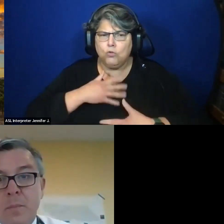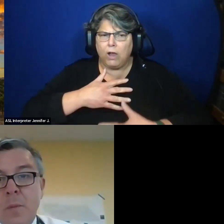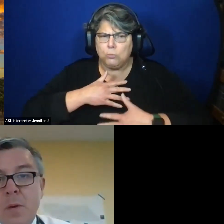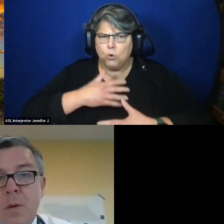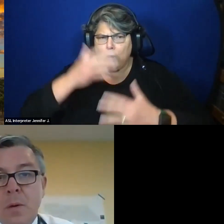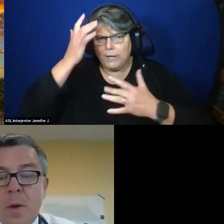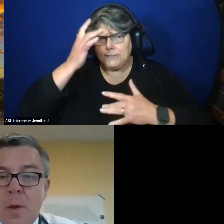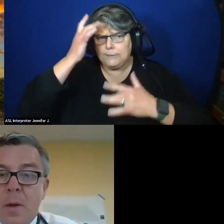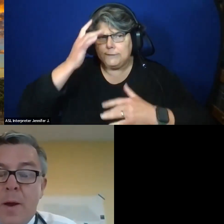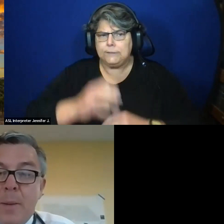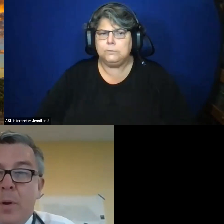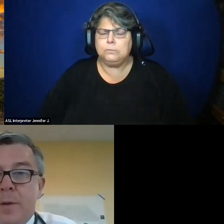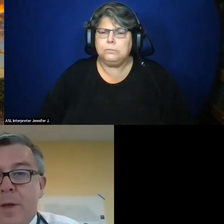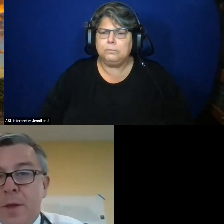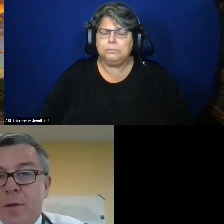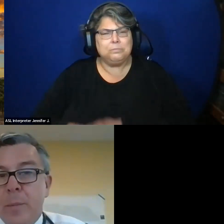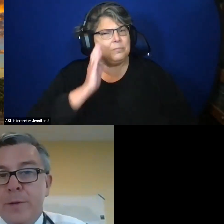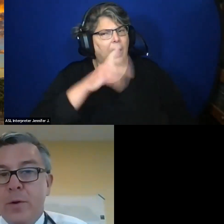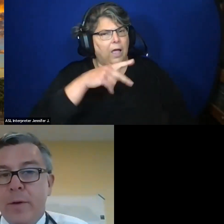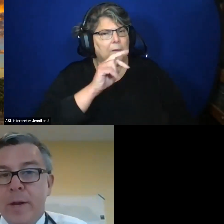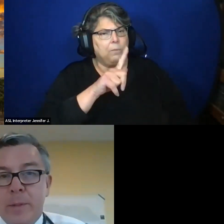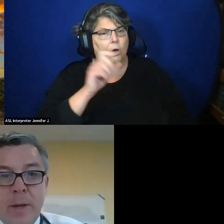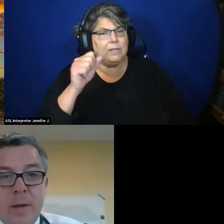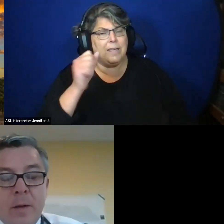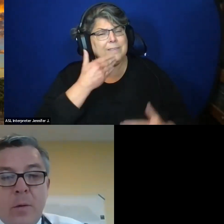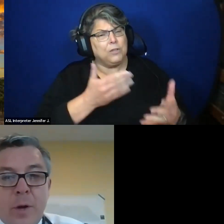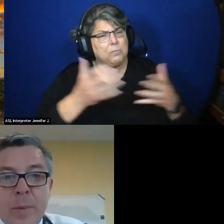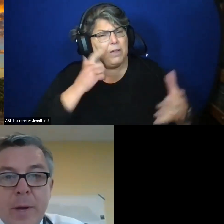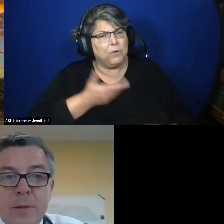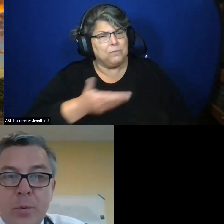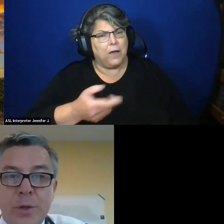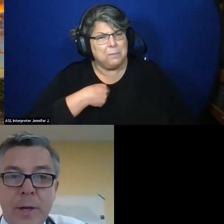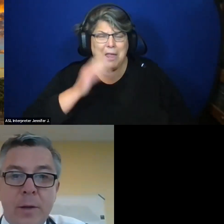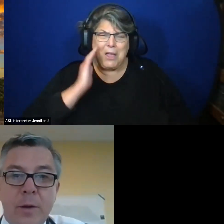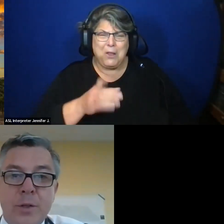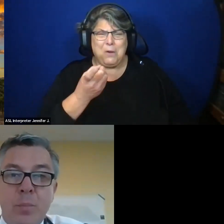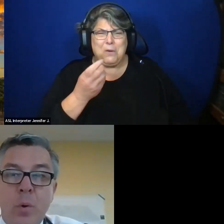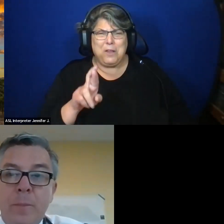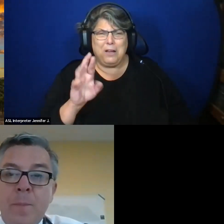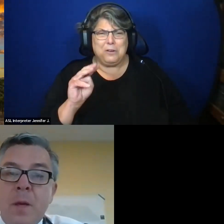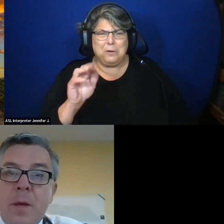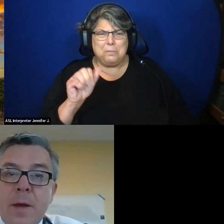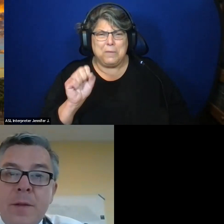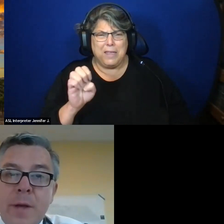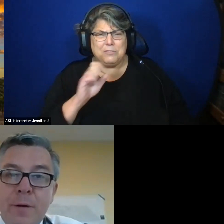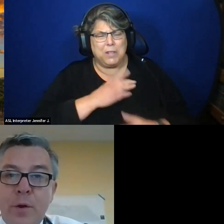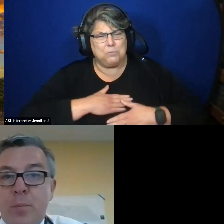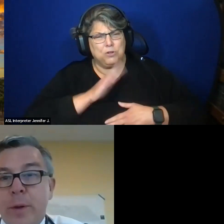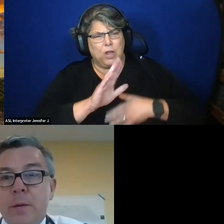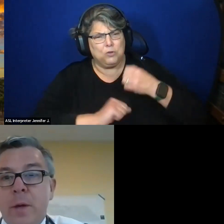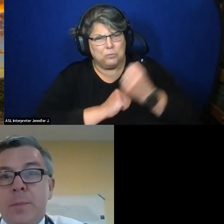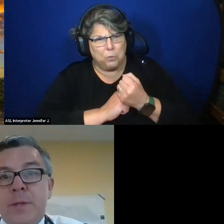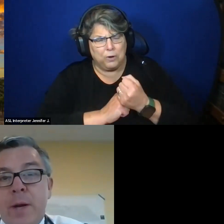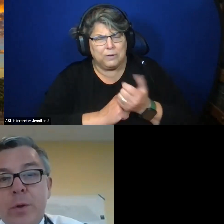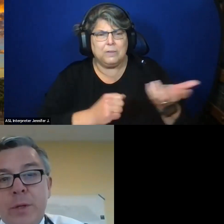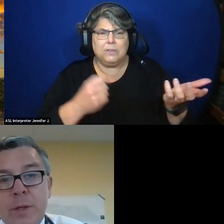illness. Hi, Paul. Yeah, thank you very much for inviting me today. And hello, Dr. Mase. I appreciate your support. Yeah, in the Sutter